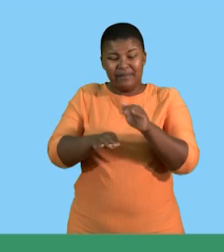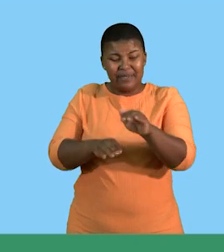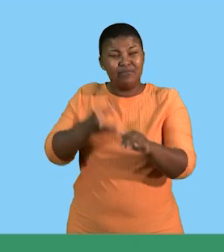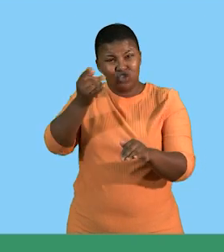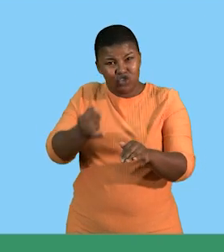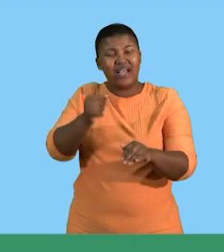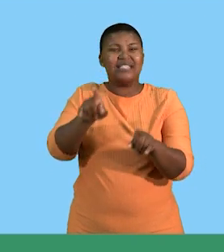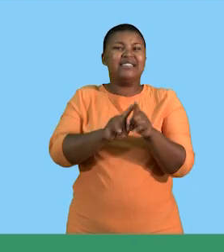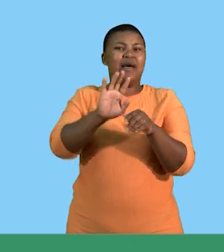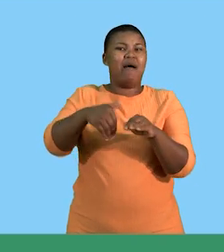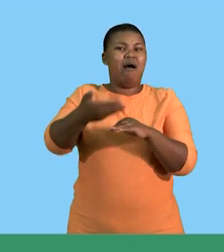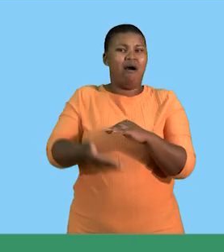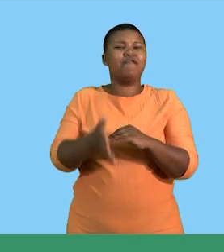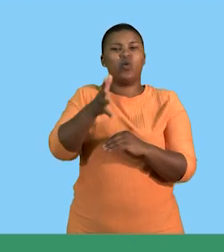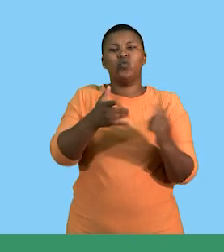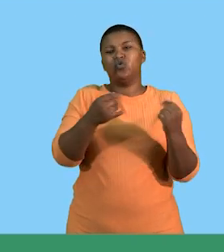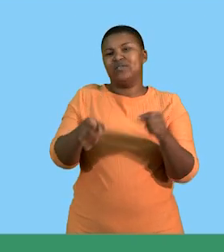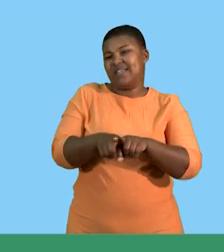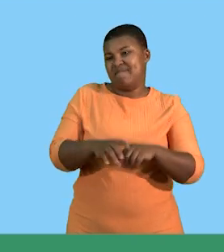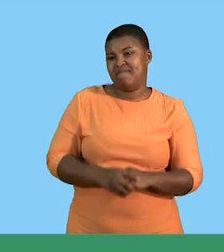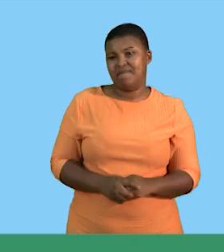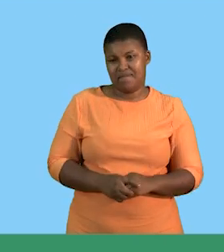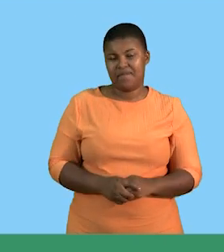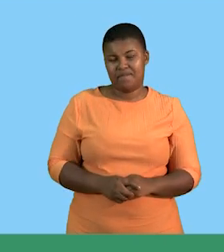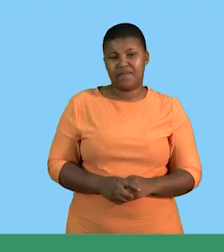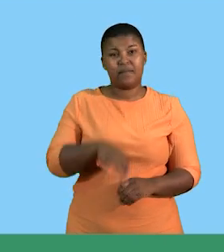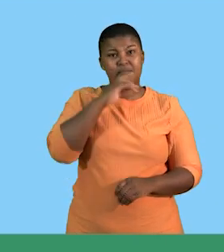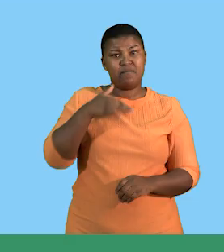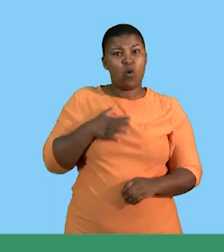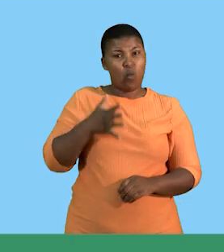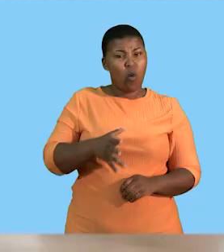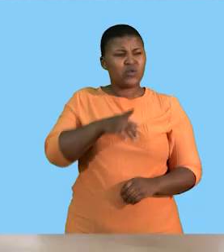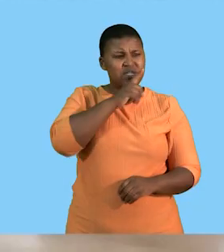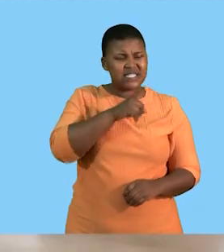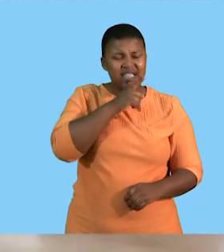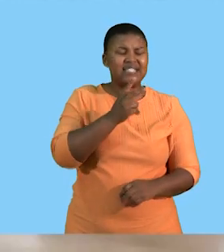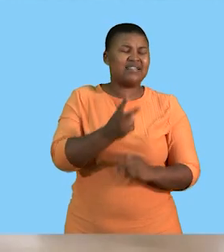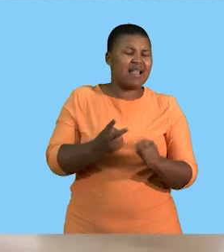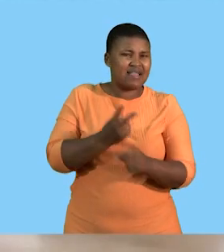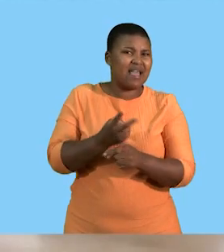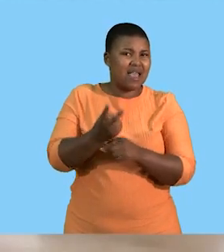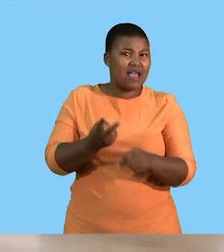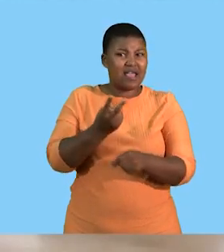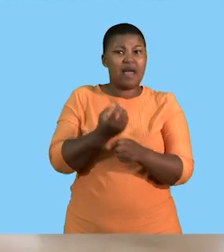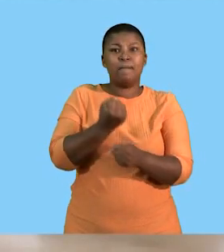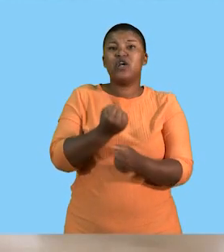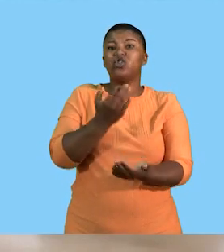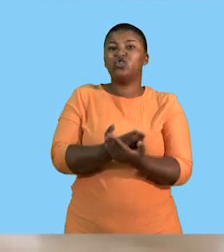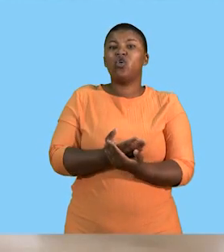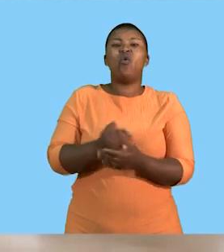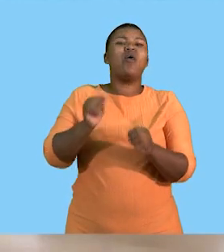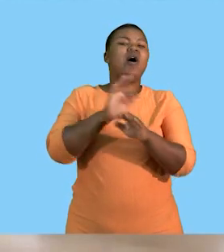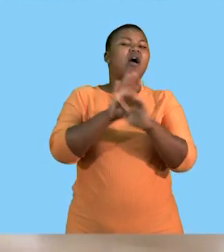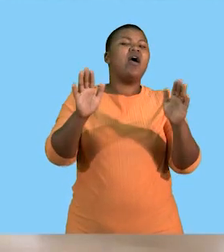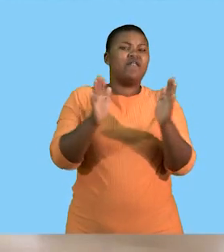important to know this. During the production process and afterwards, I want to test it continuously to make sure